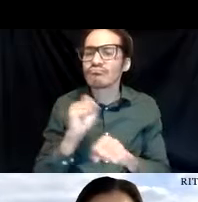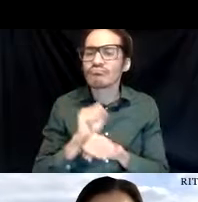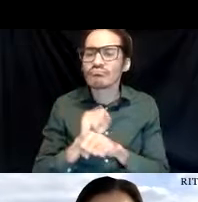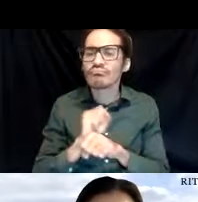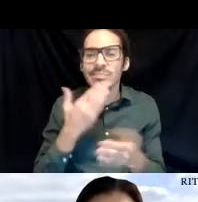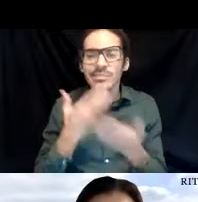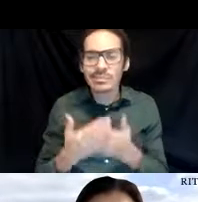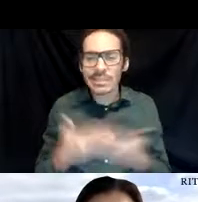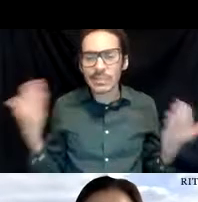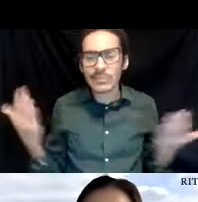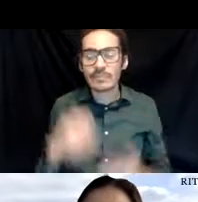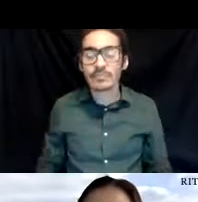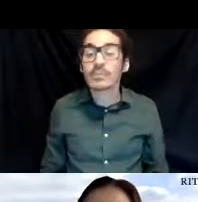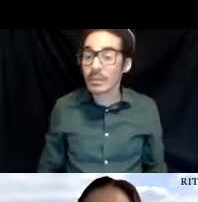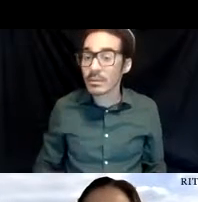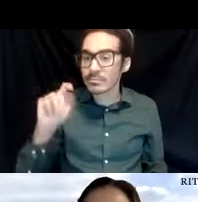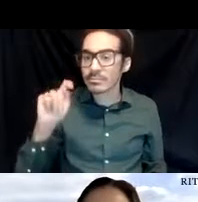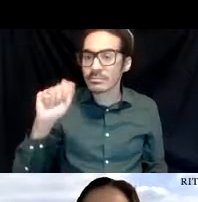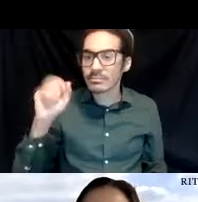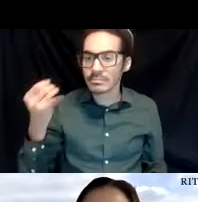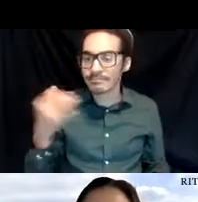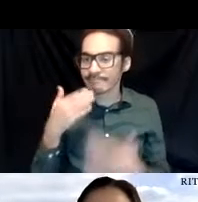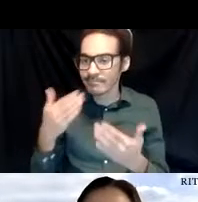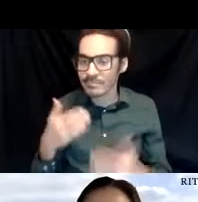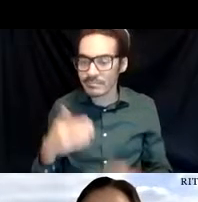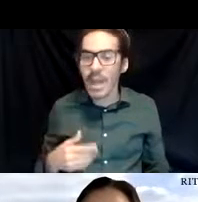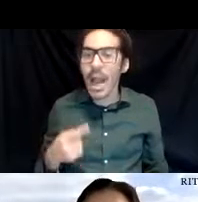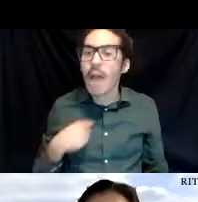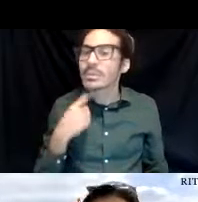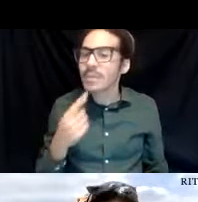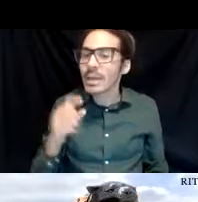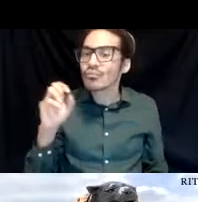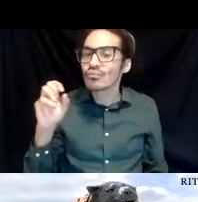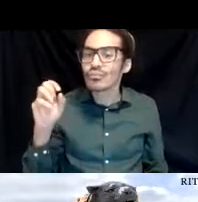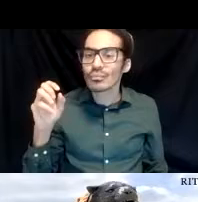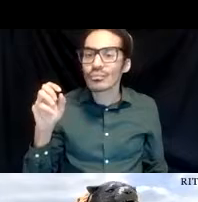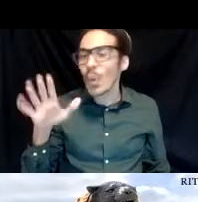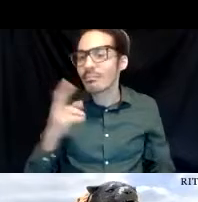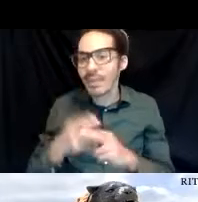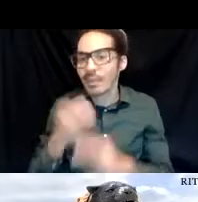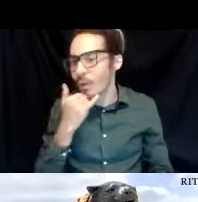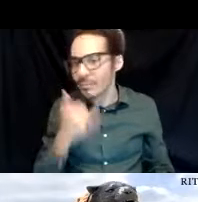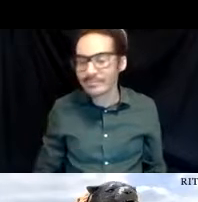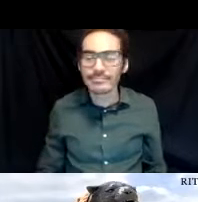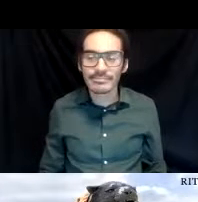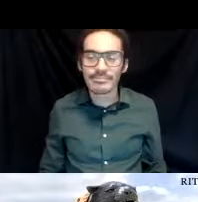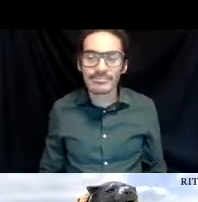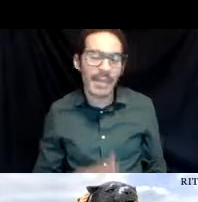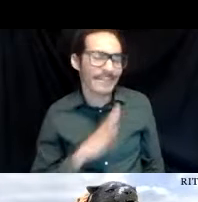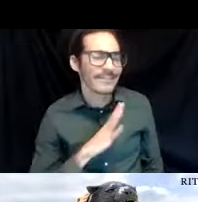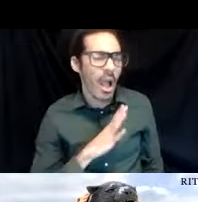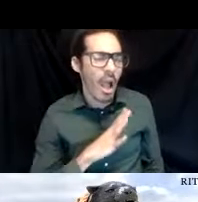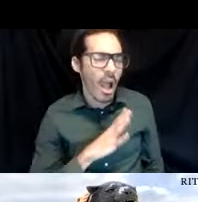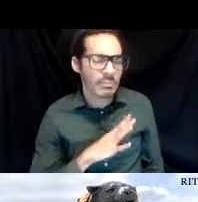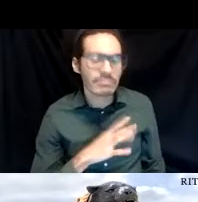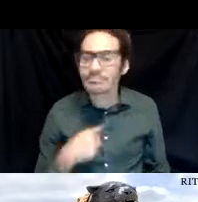Thank you. And my apologies. I've been saying Jacob and it's Jakob. Jakob? Yeah, it's fine. Yeah. All right. No, I want to get it. I want